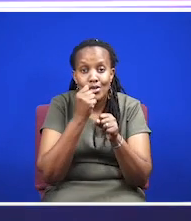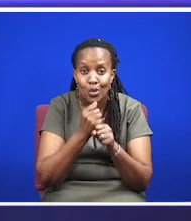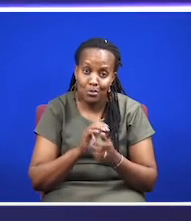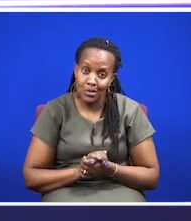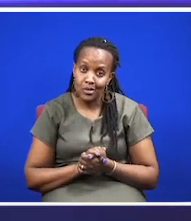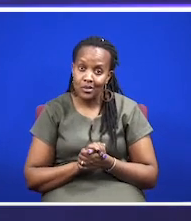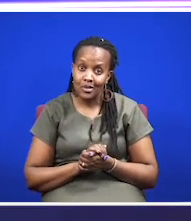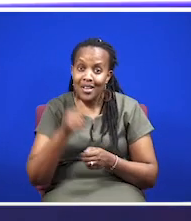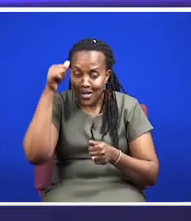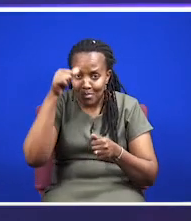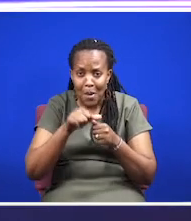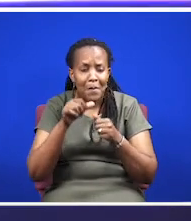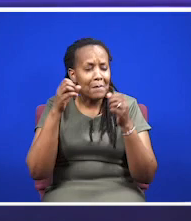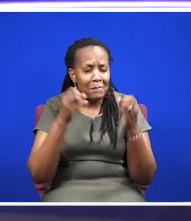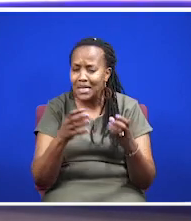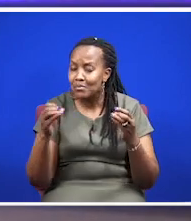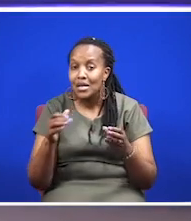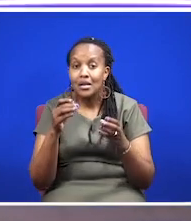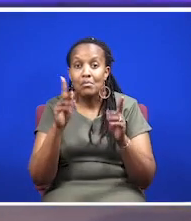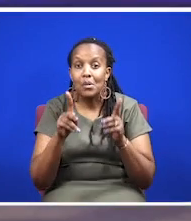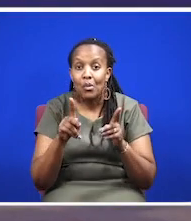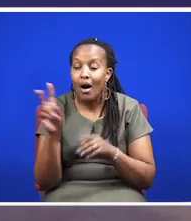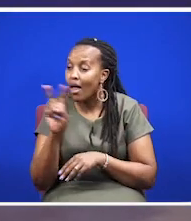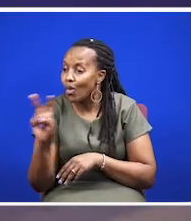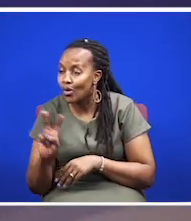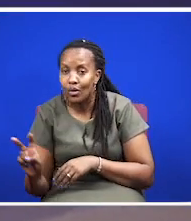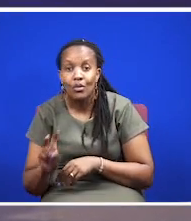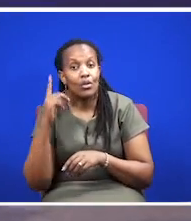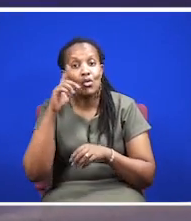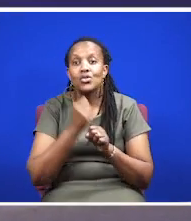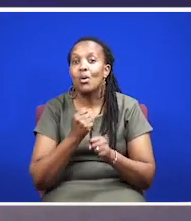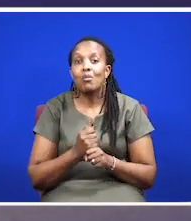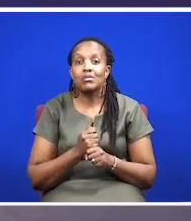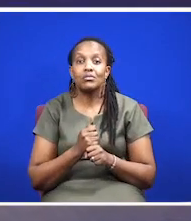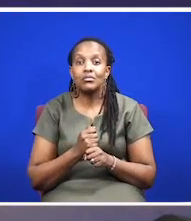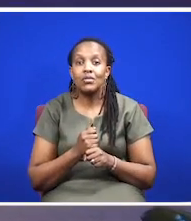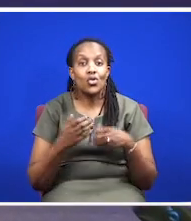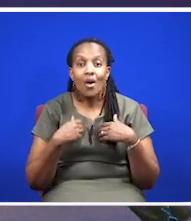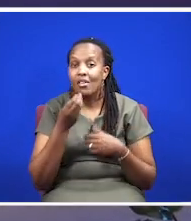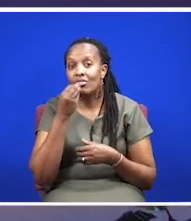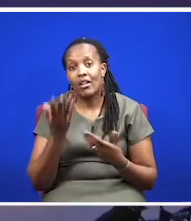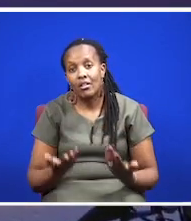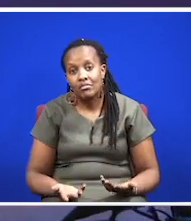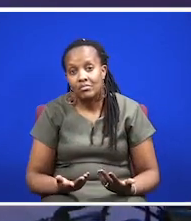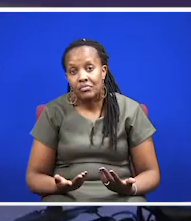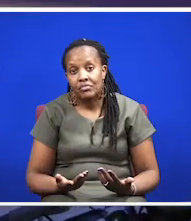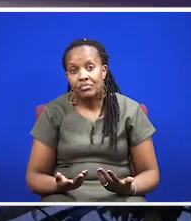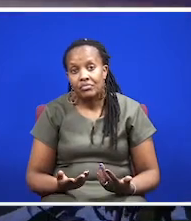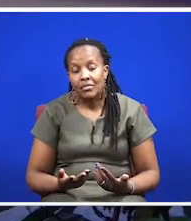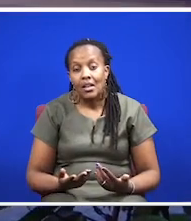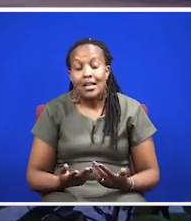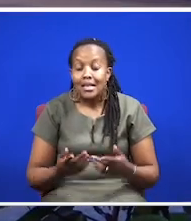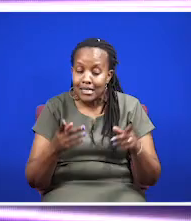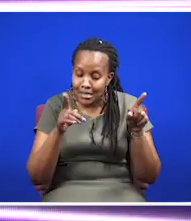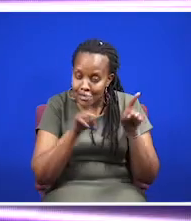many people that are looking for opportunities to get a job so that they can put bread on the table. We are just